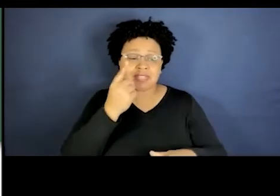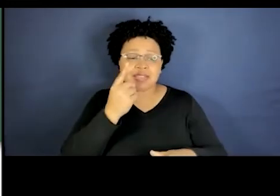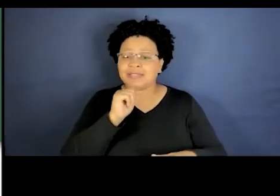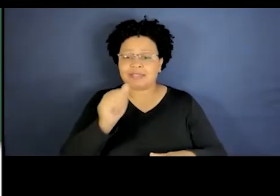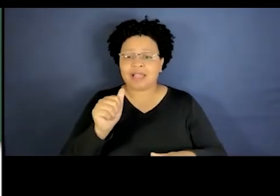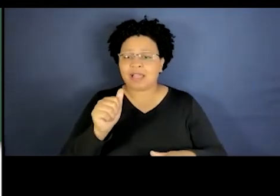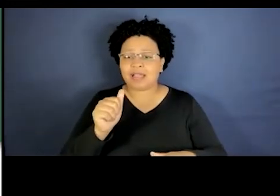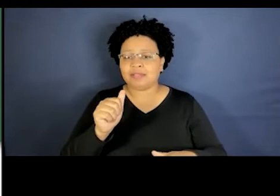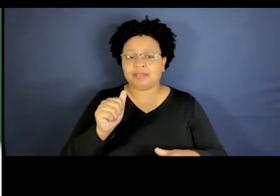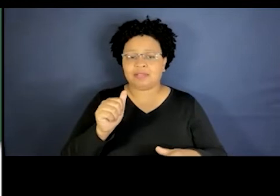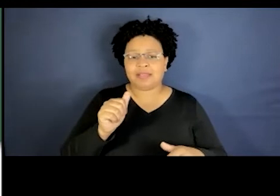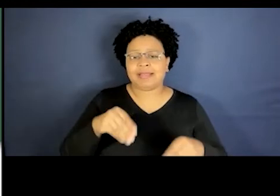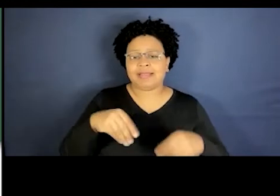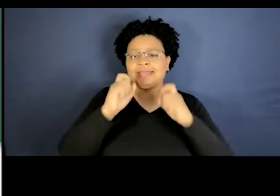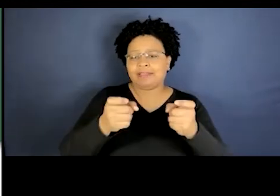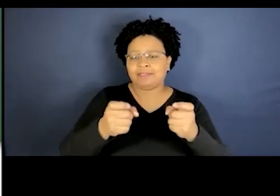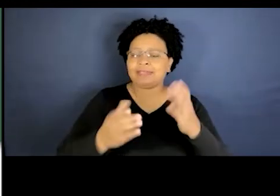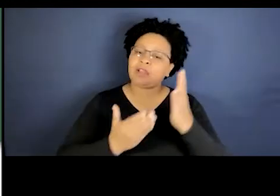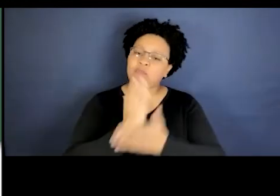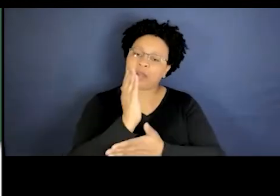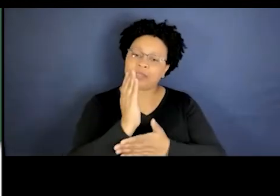for all families and all children.